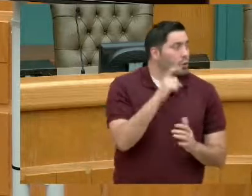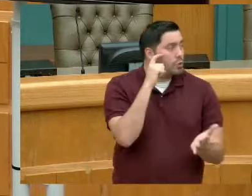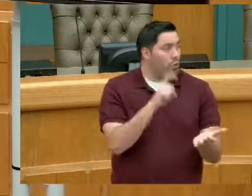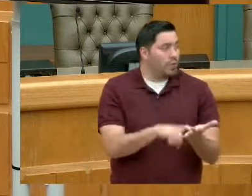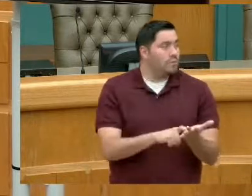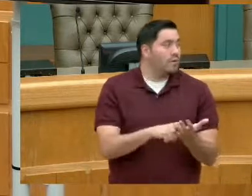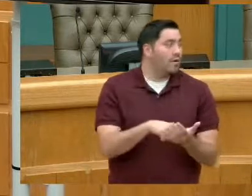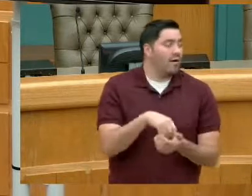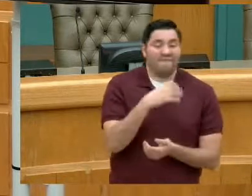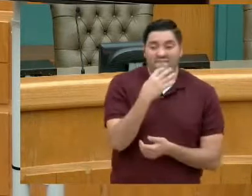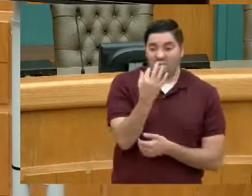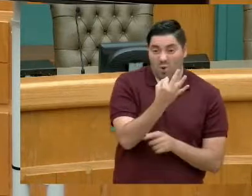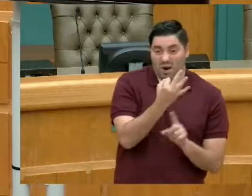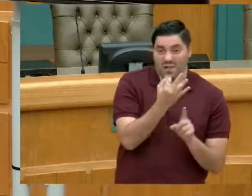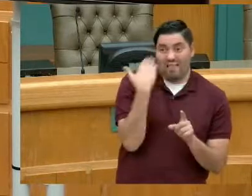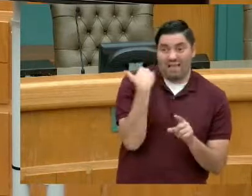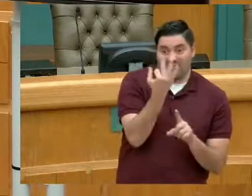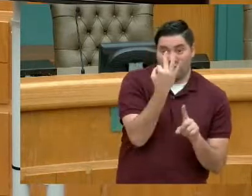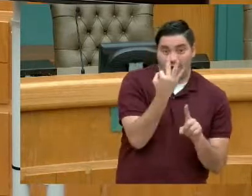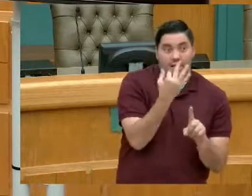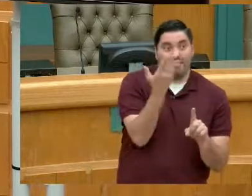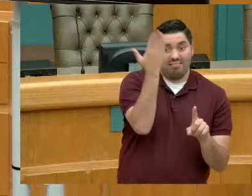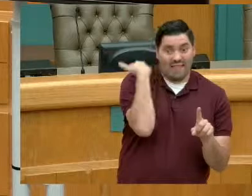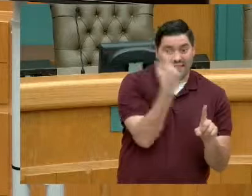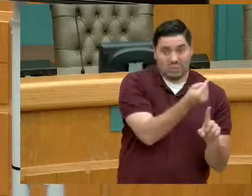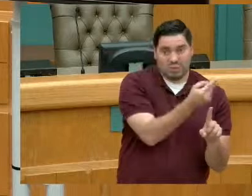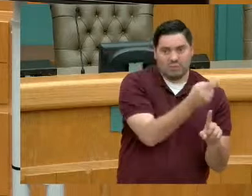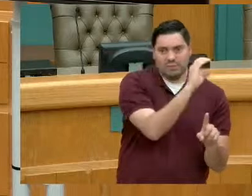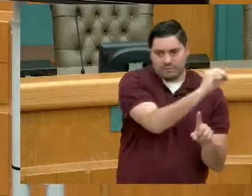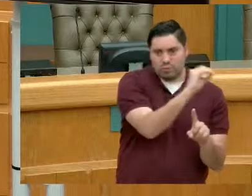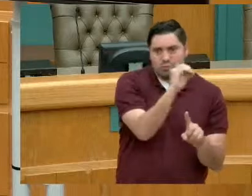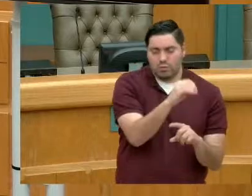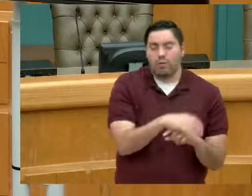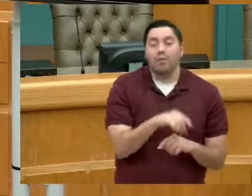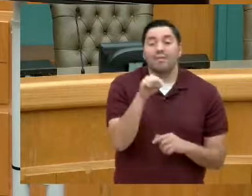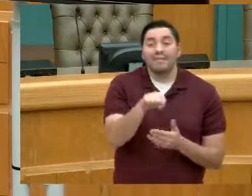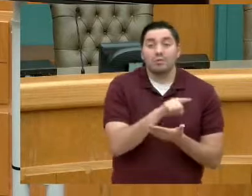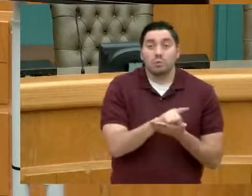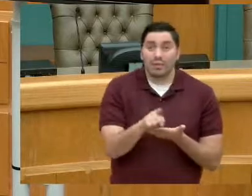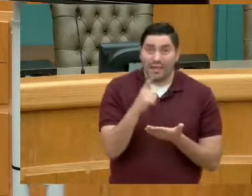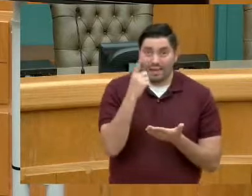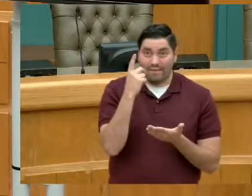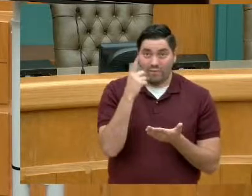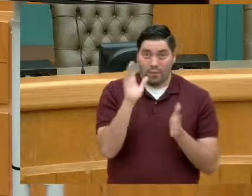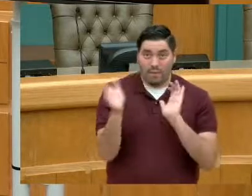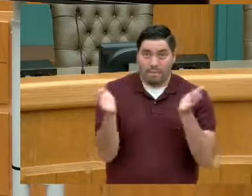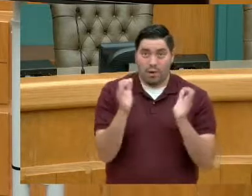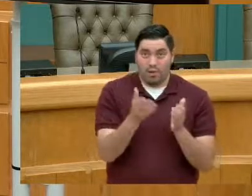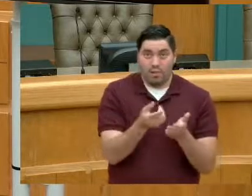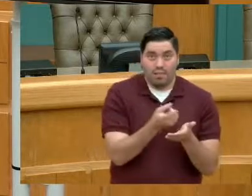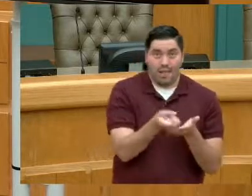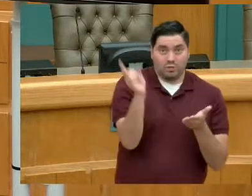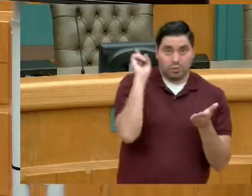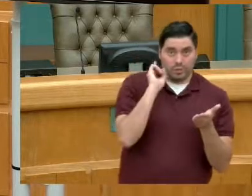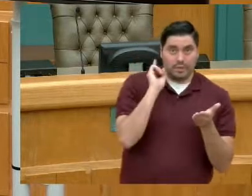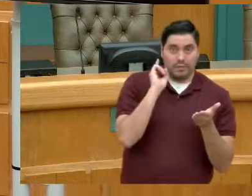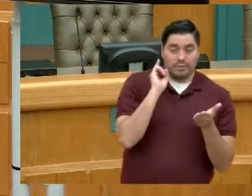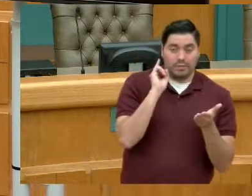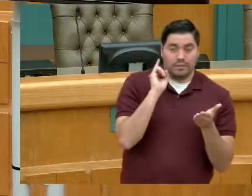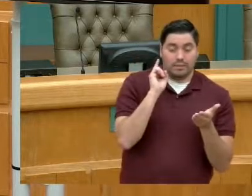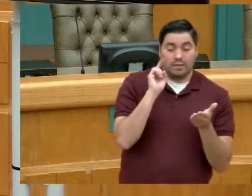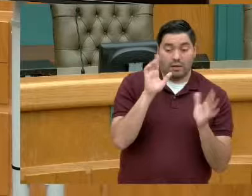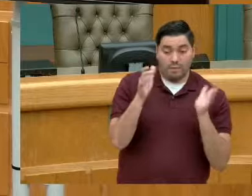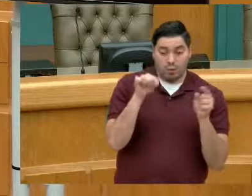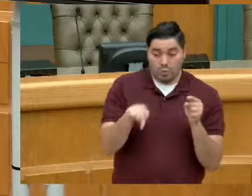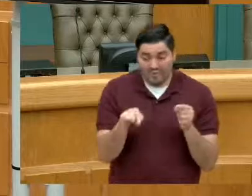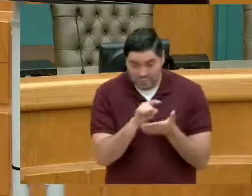Thursday were zeros and zeros. And so for this week, if we look at a week back in time, a total of 17